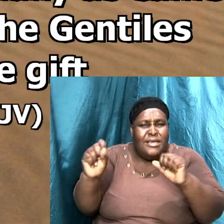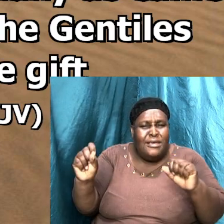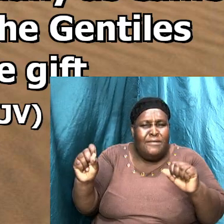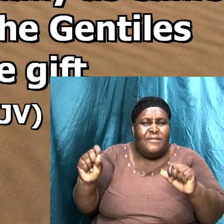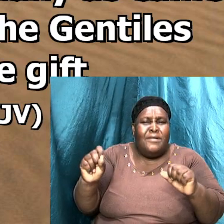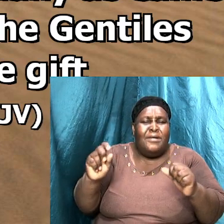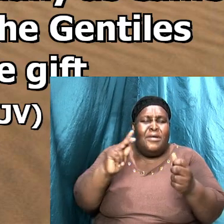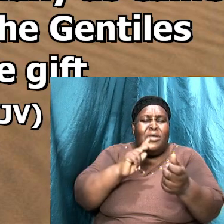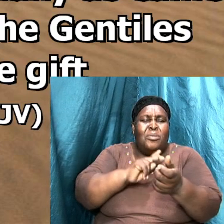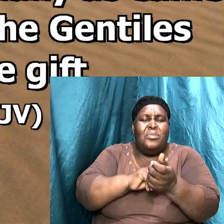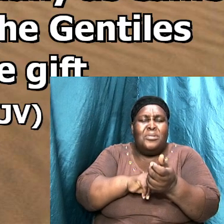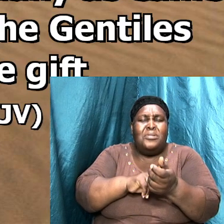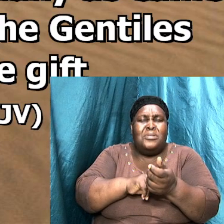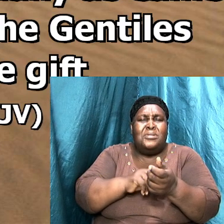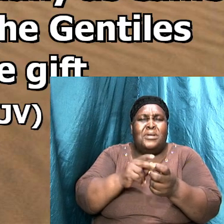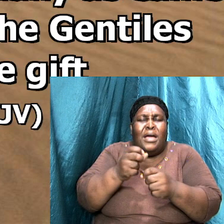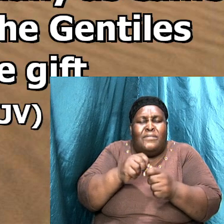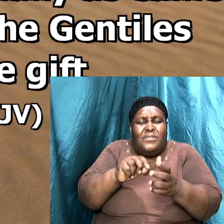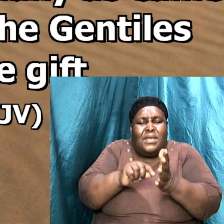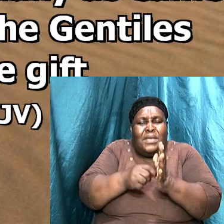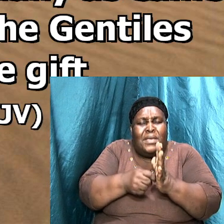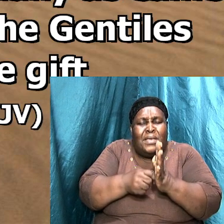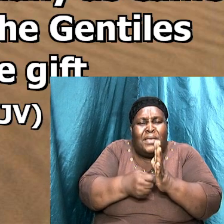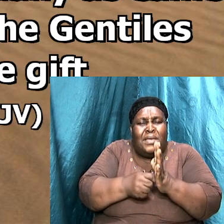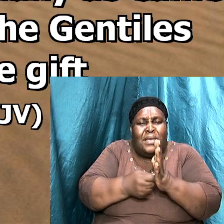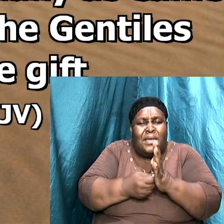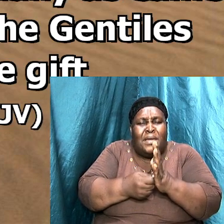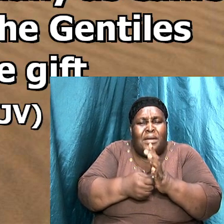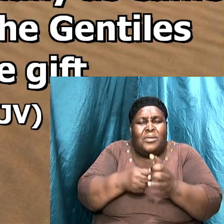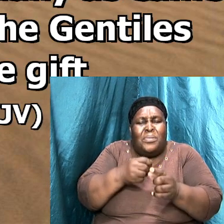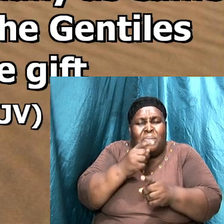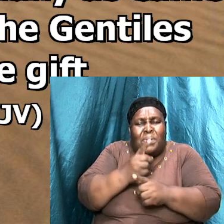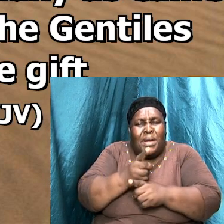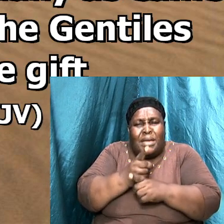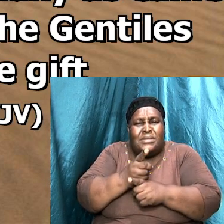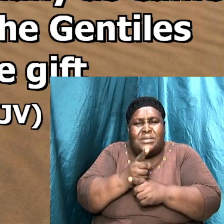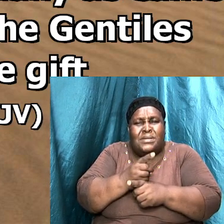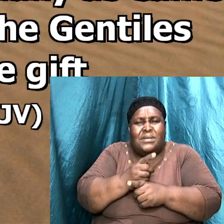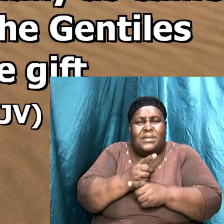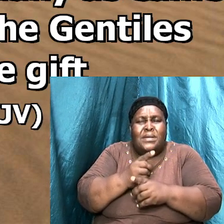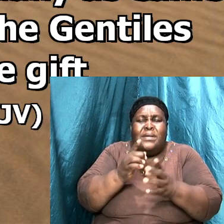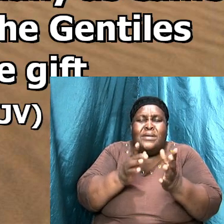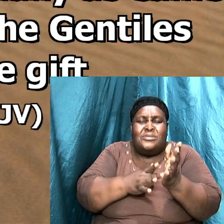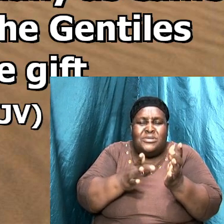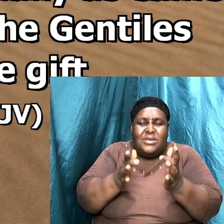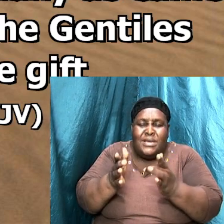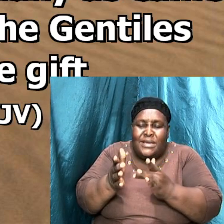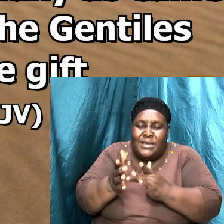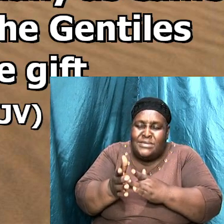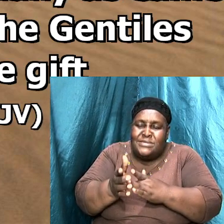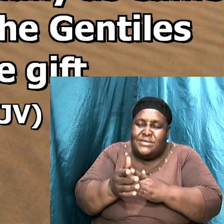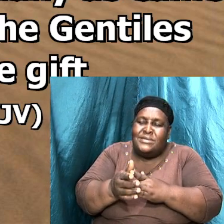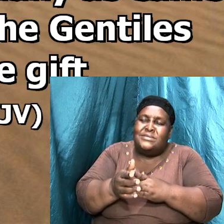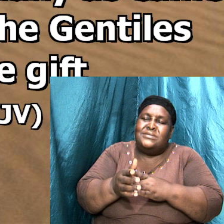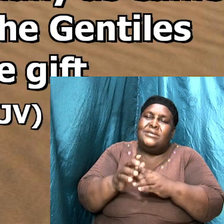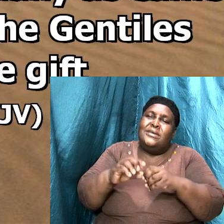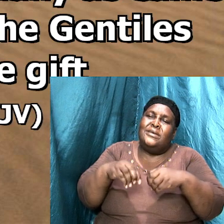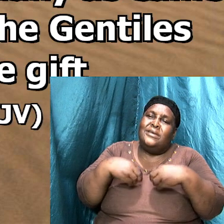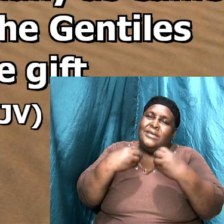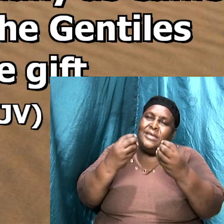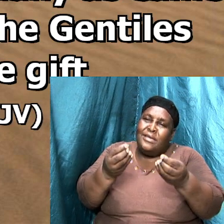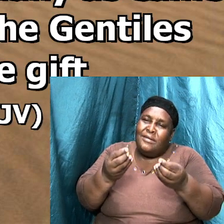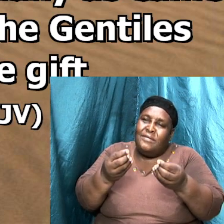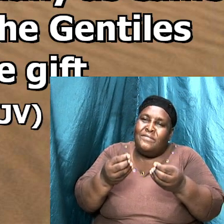Pentecost and he turned that God sorry Jesus gave him the key Acts Matthew